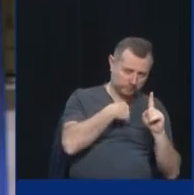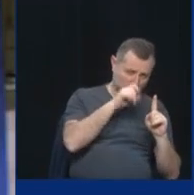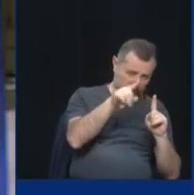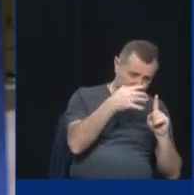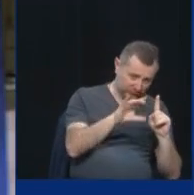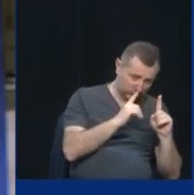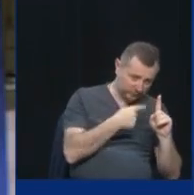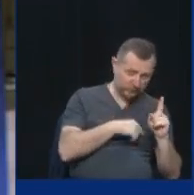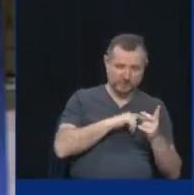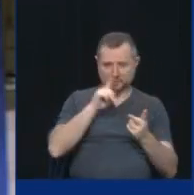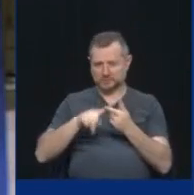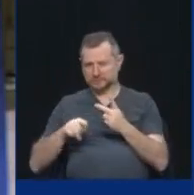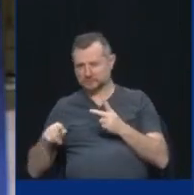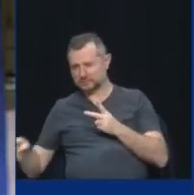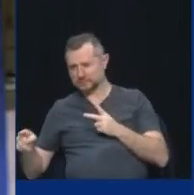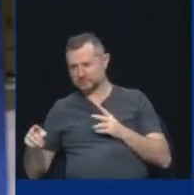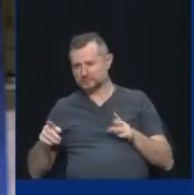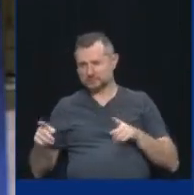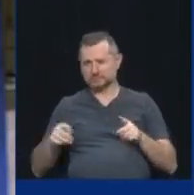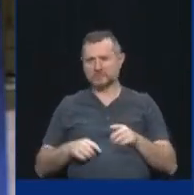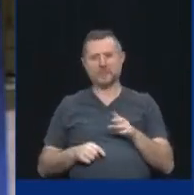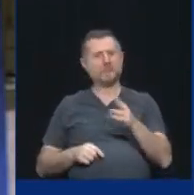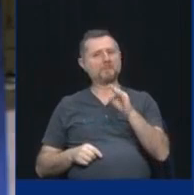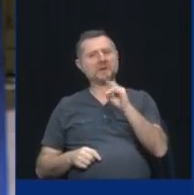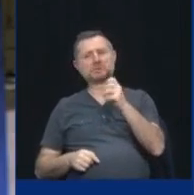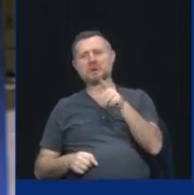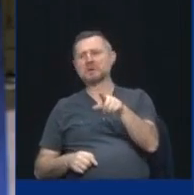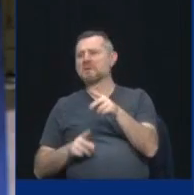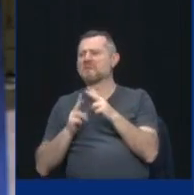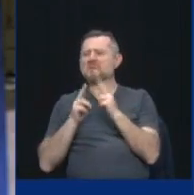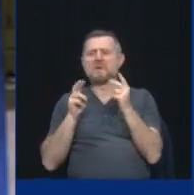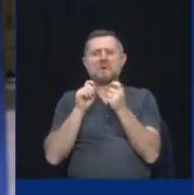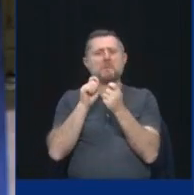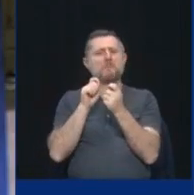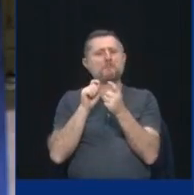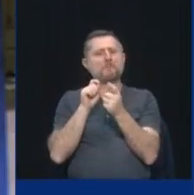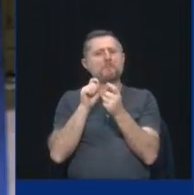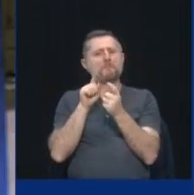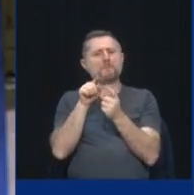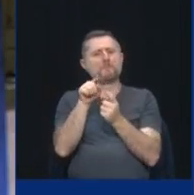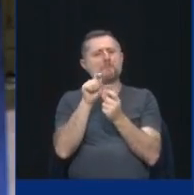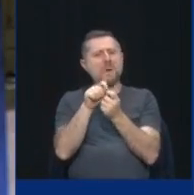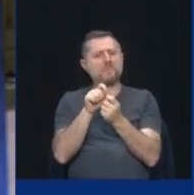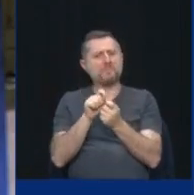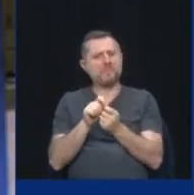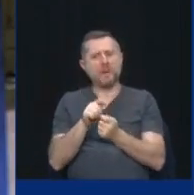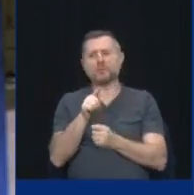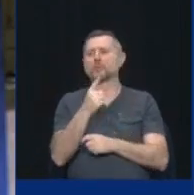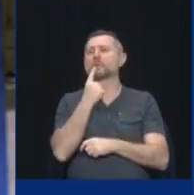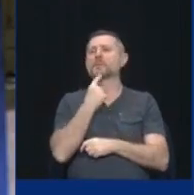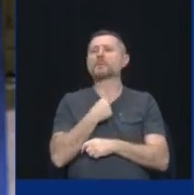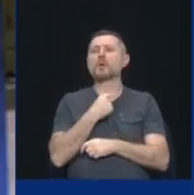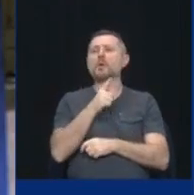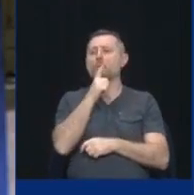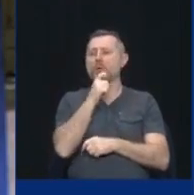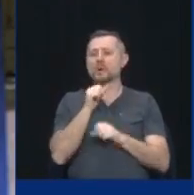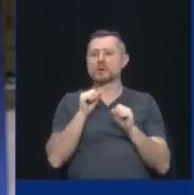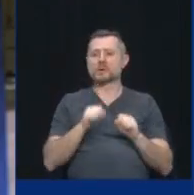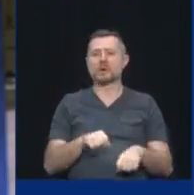That Michael here has very specific questions, and then he tells you who he wants to answer which one.